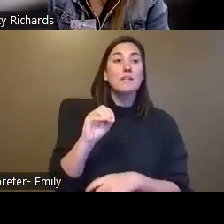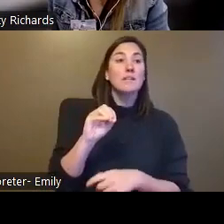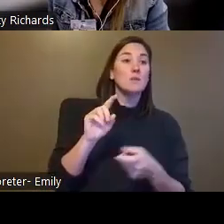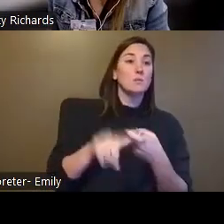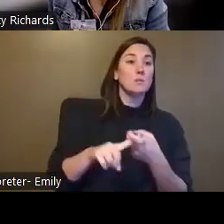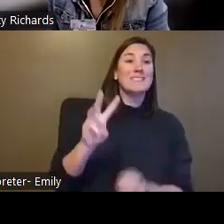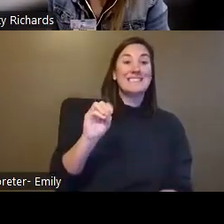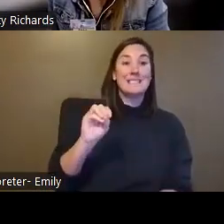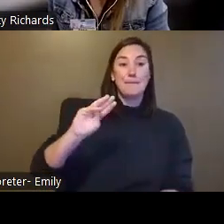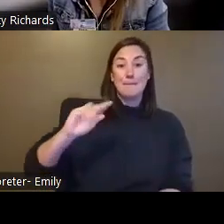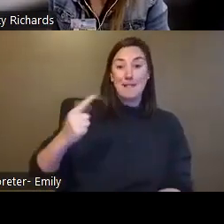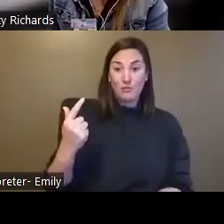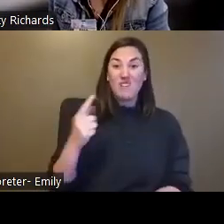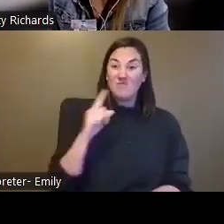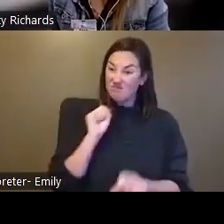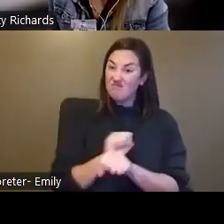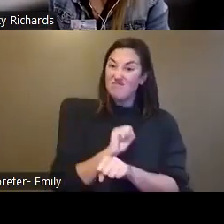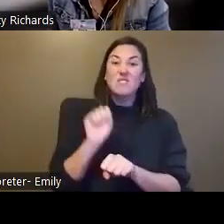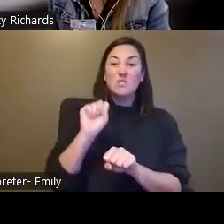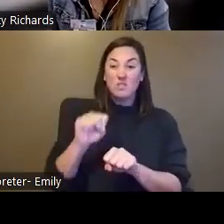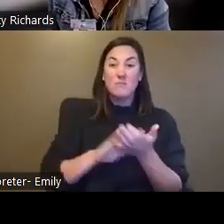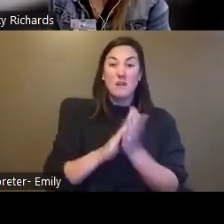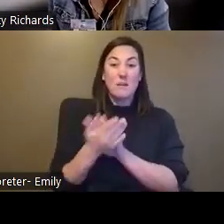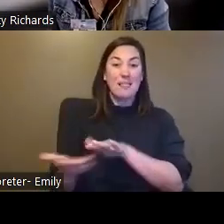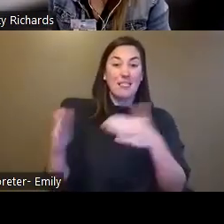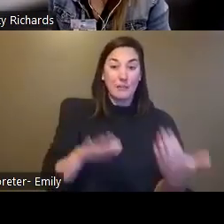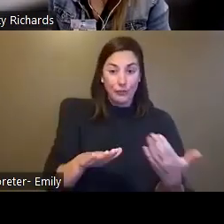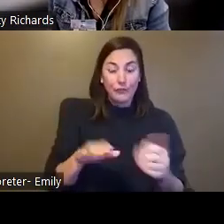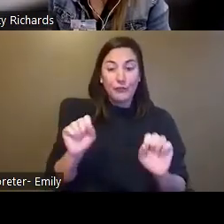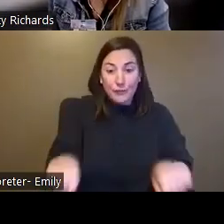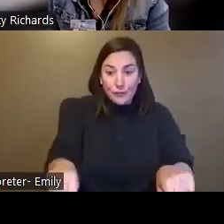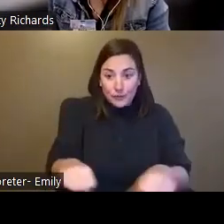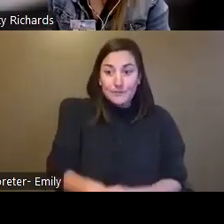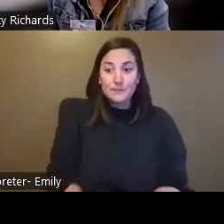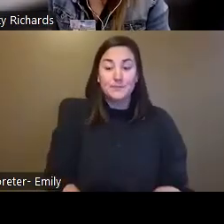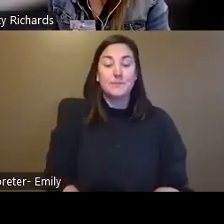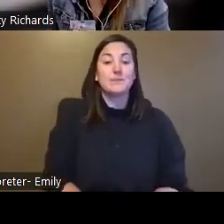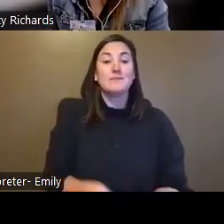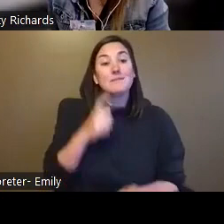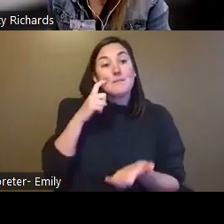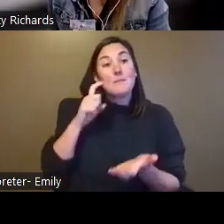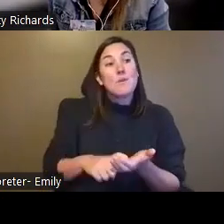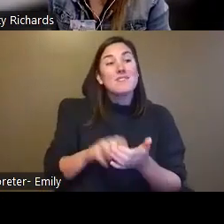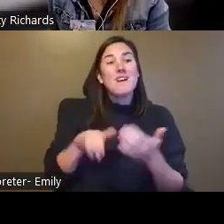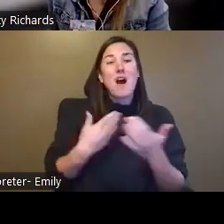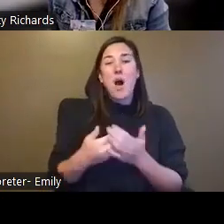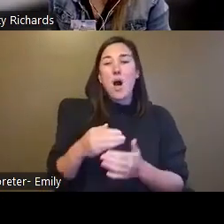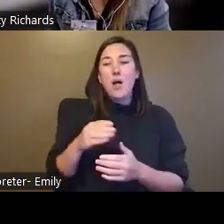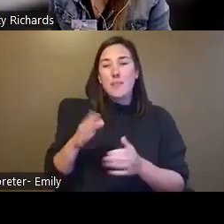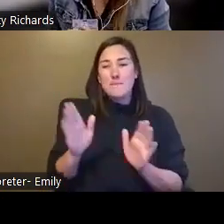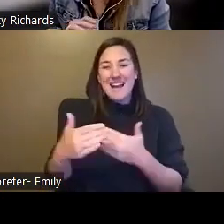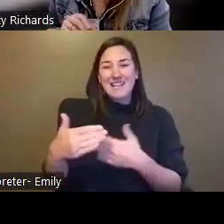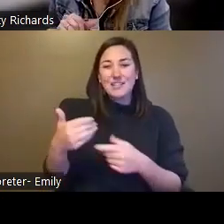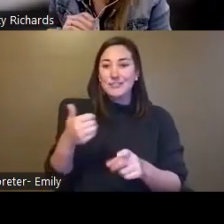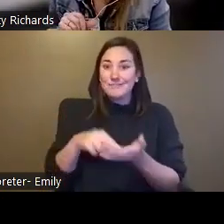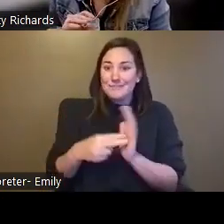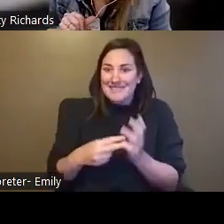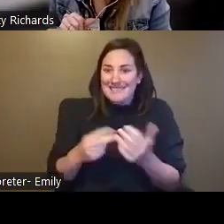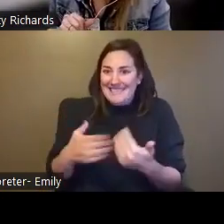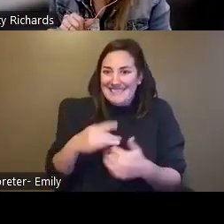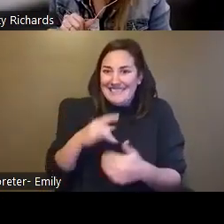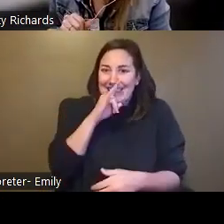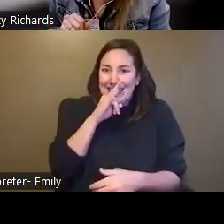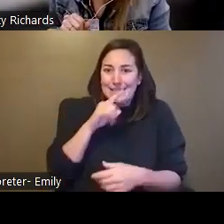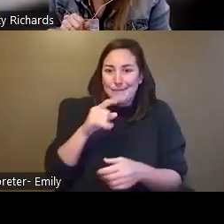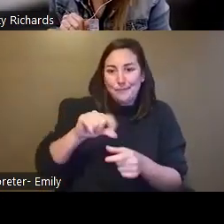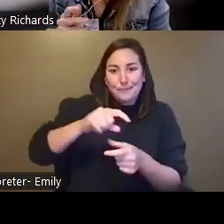of nicotine to be lethal in an adult. And as you can see, the packaging isn't childproof, so that screw comes right